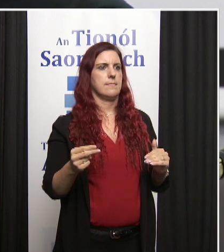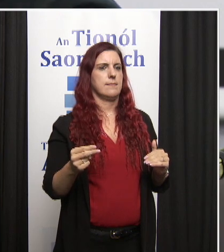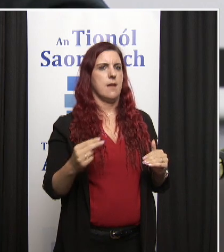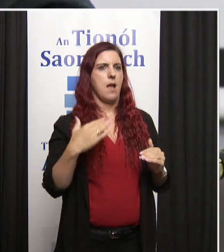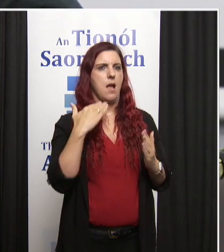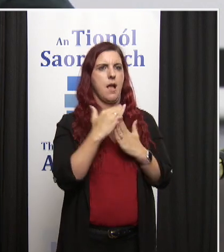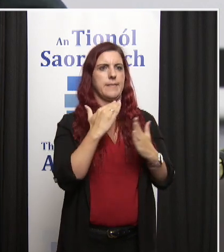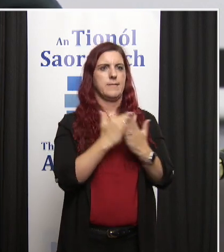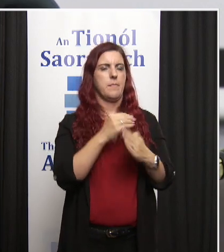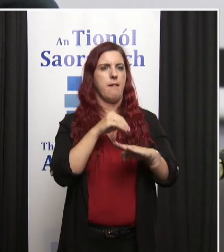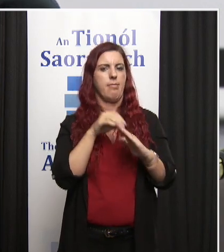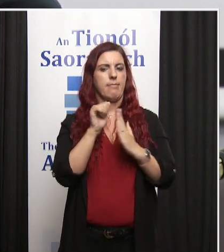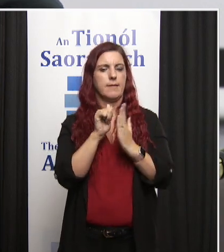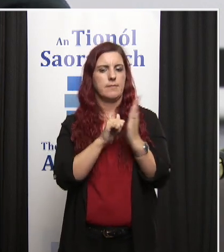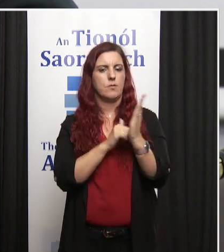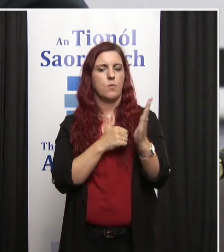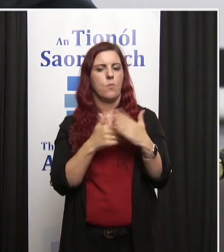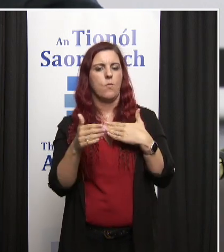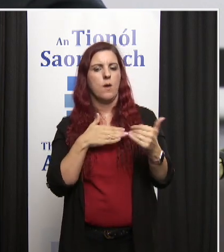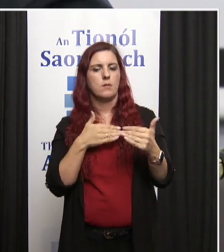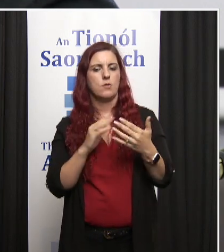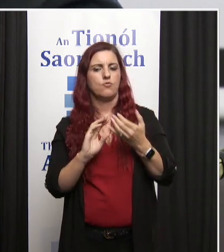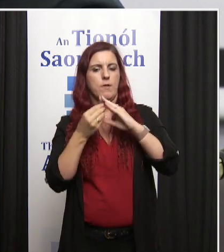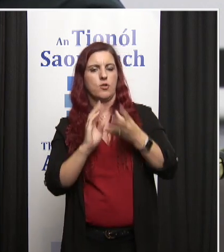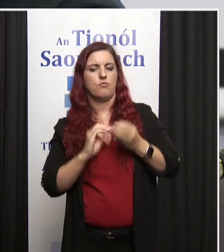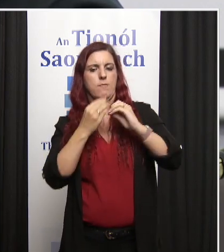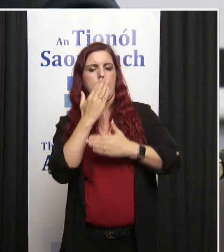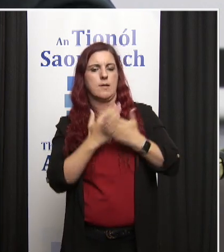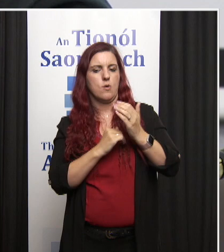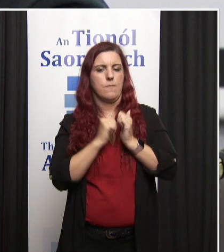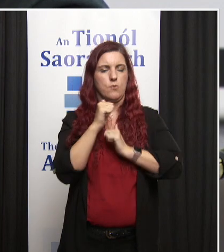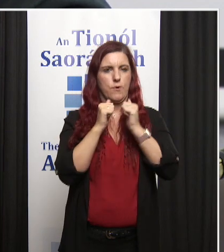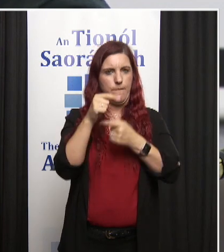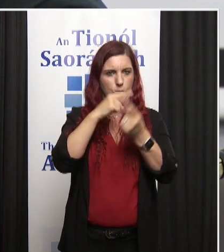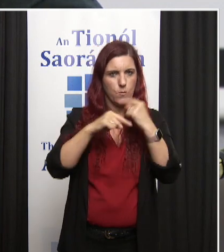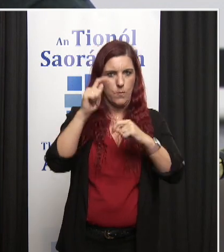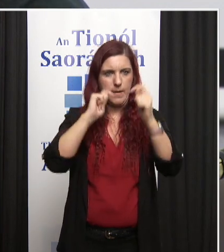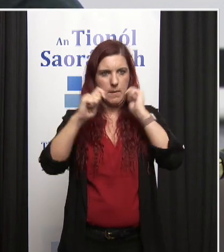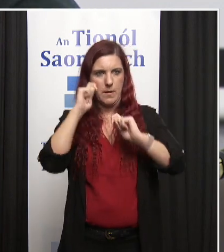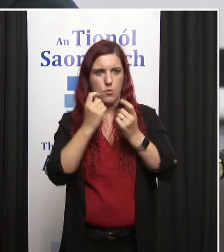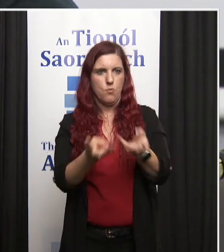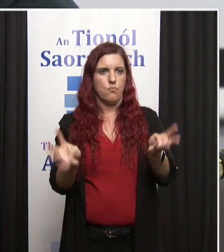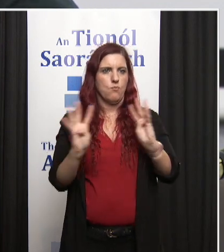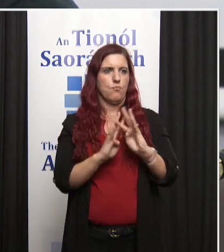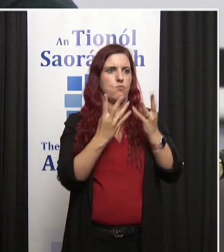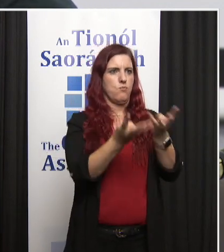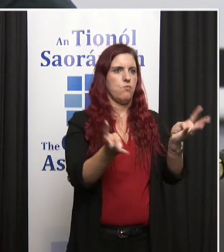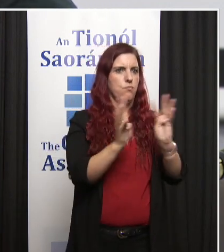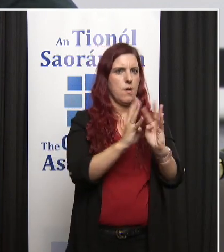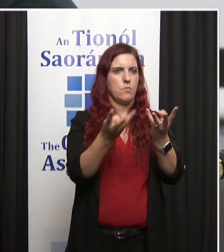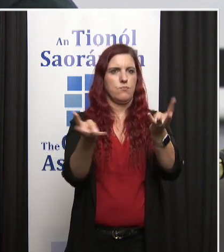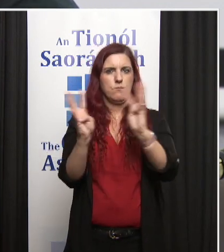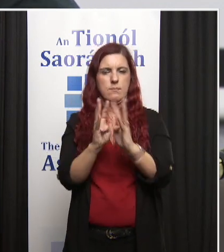item on the agenda, which is posing some structures for you to consider, that you do some roundtable discussions and then give us